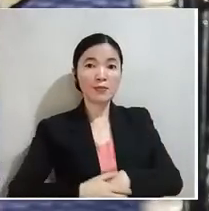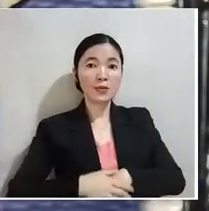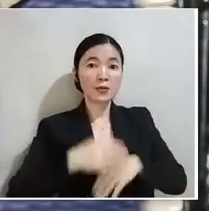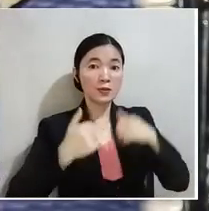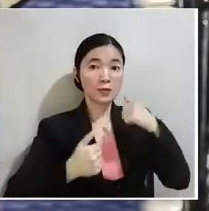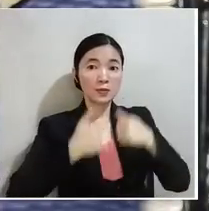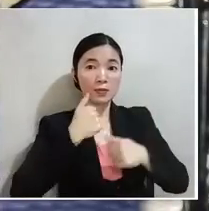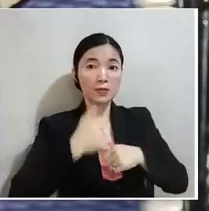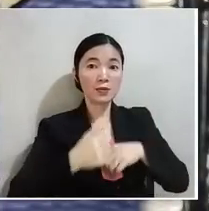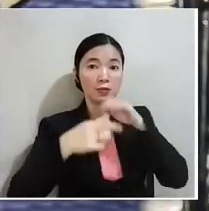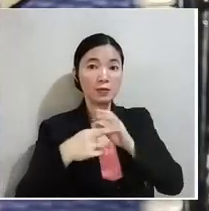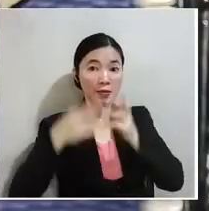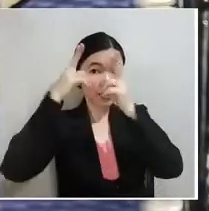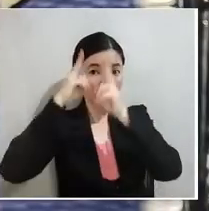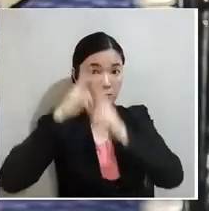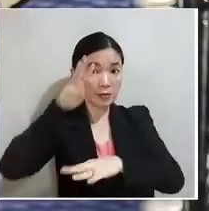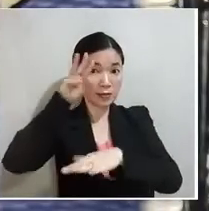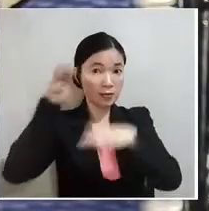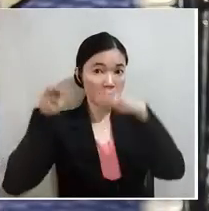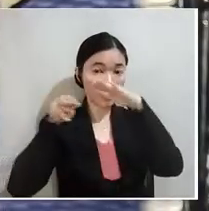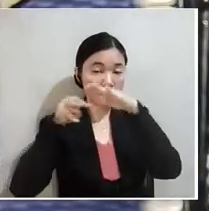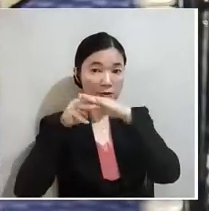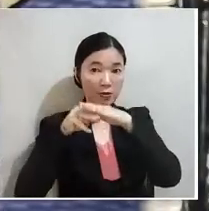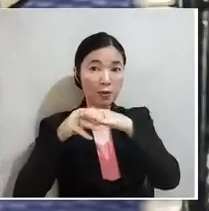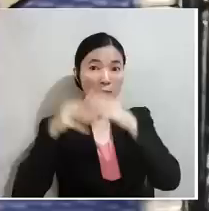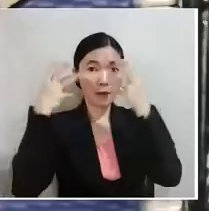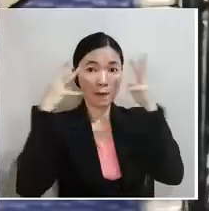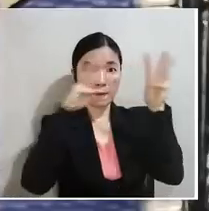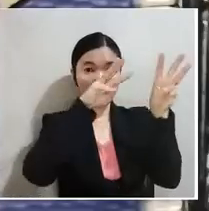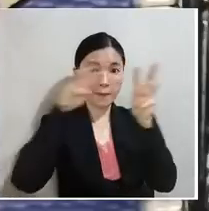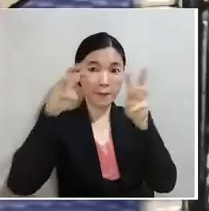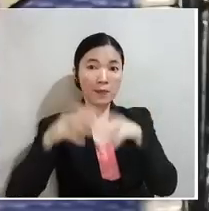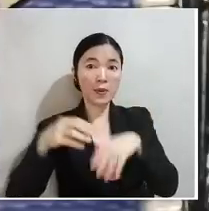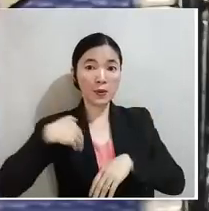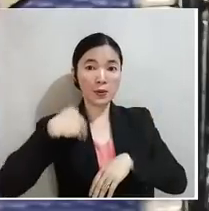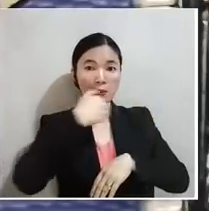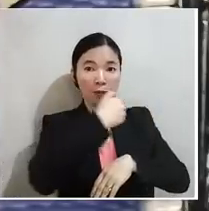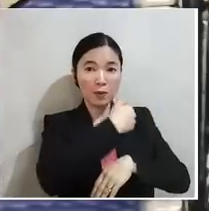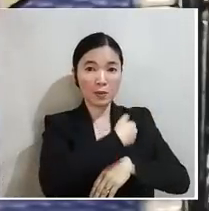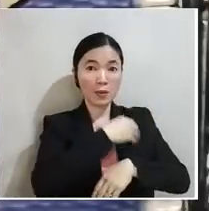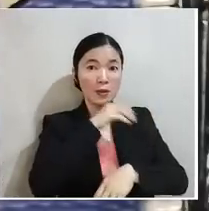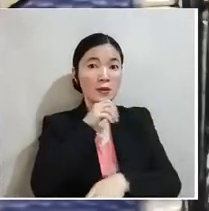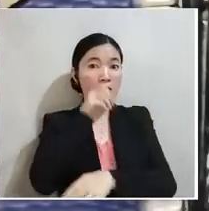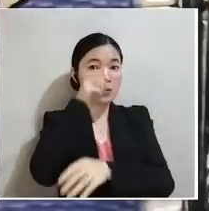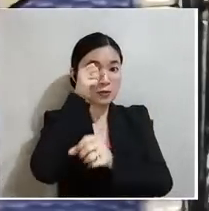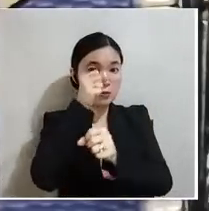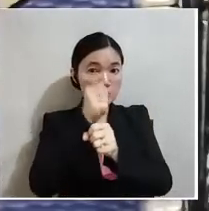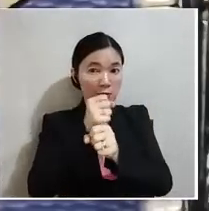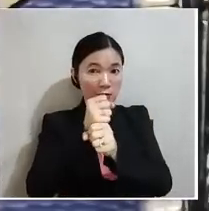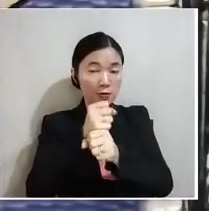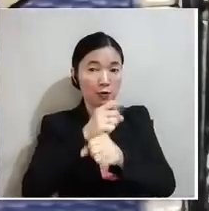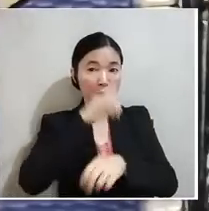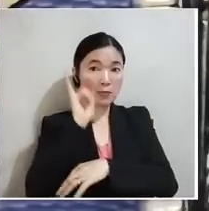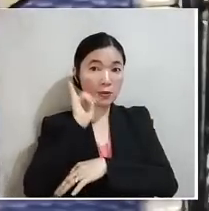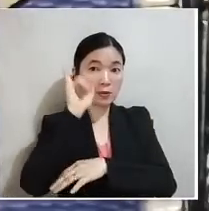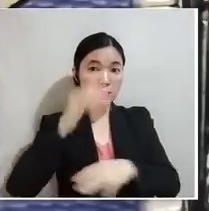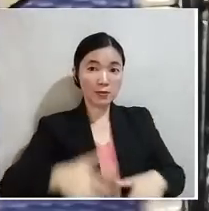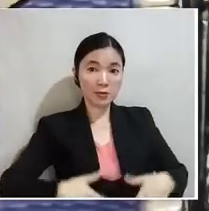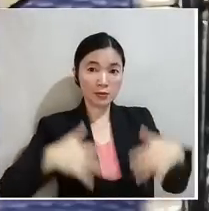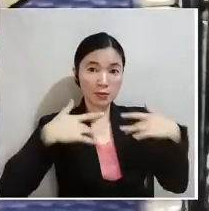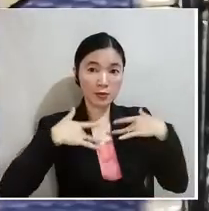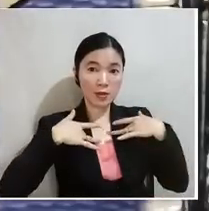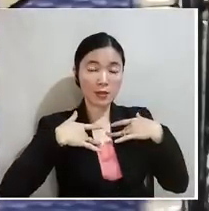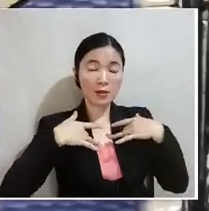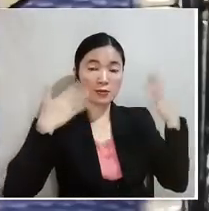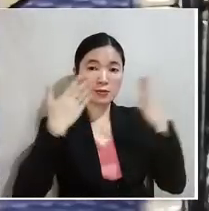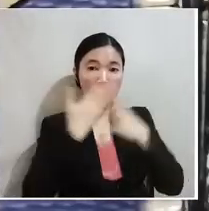revered mysteries bear witness, we may be assured of perpetual life through Christ